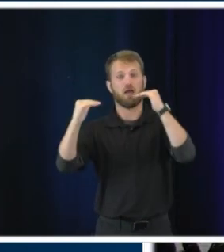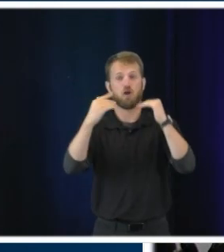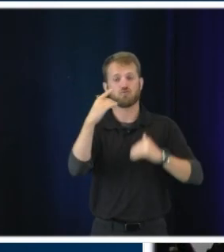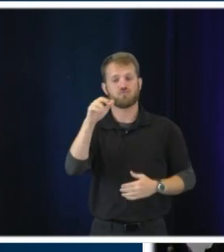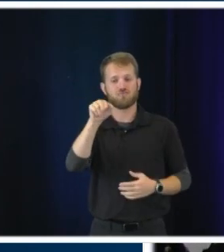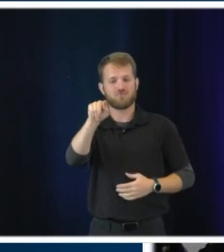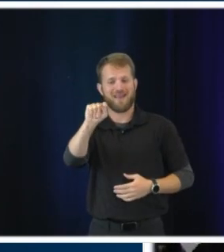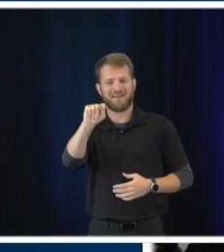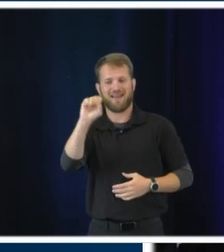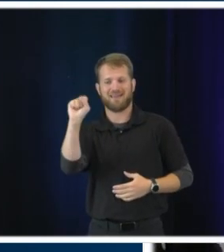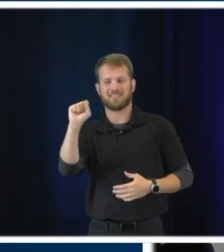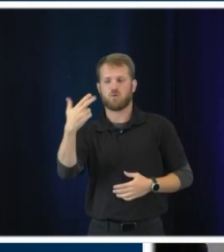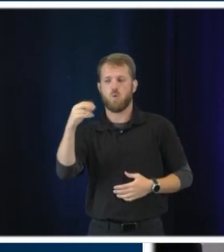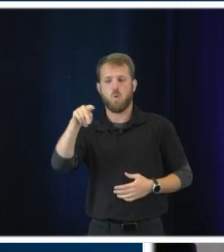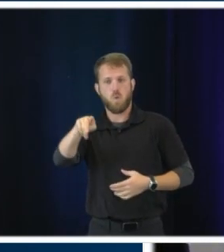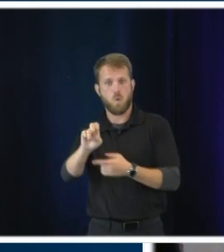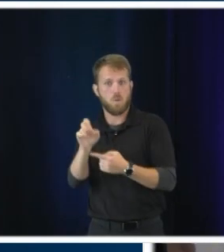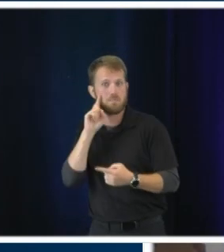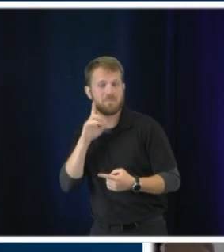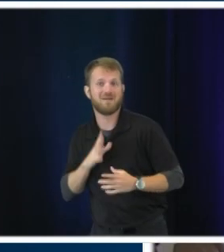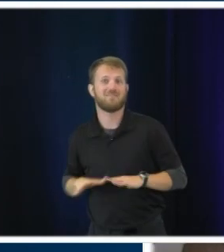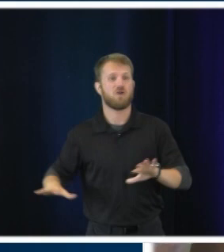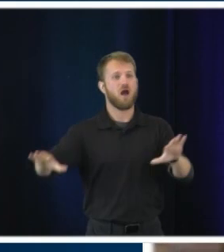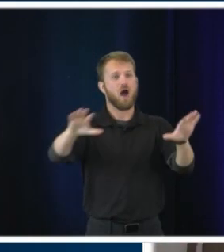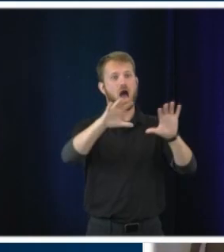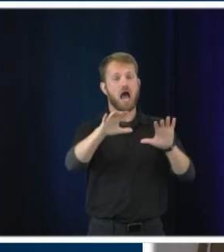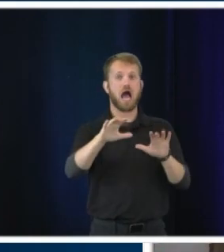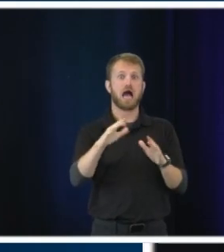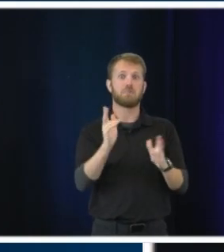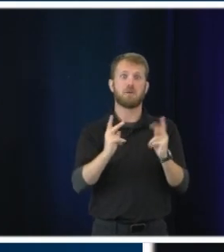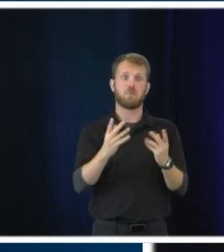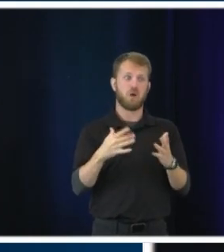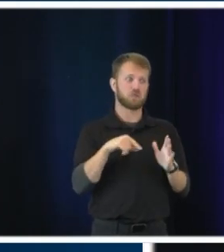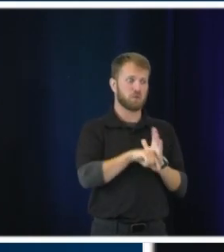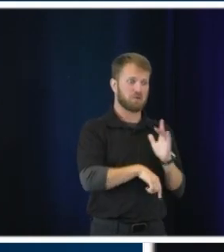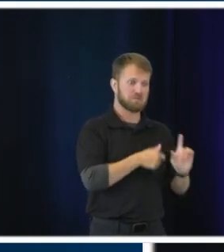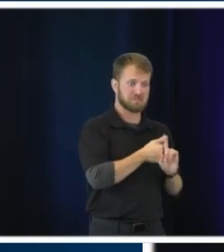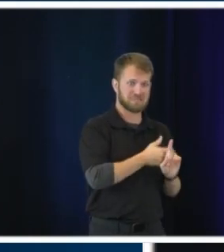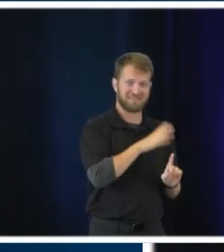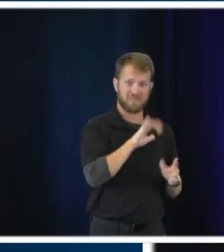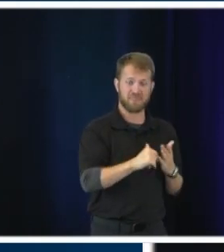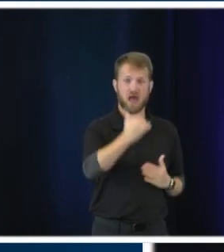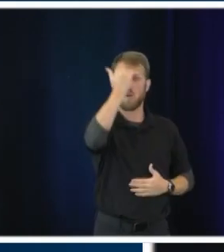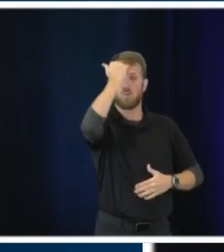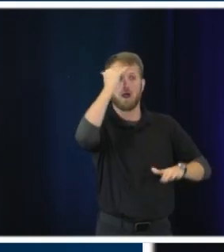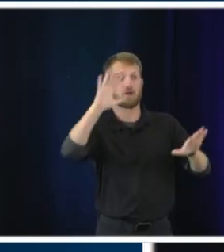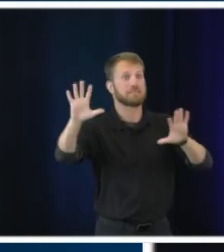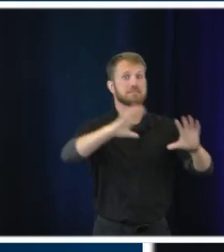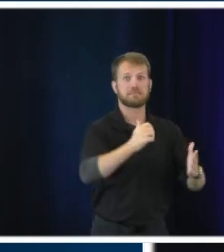for her work in spreading kindness and awareness of suicide prevention within her community.